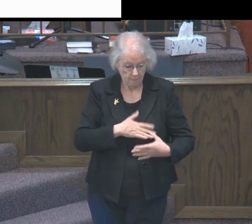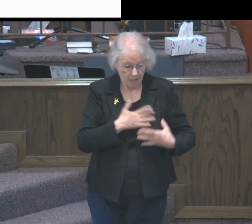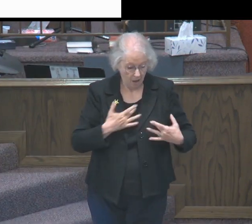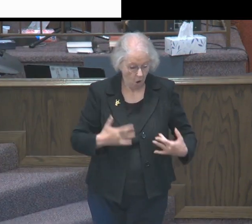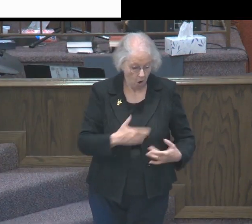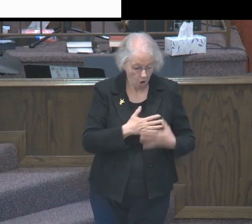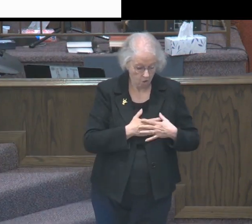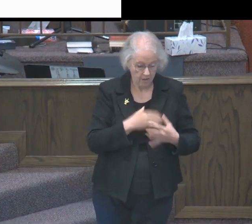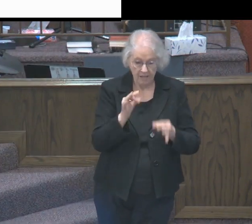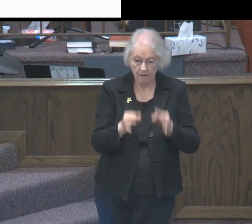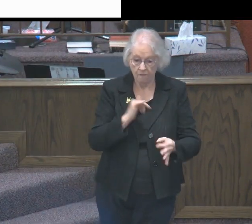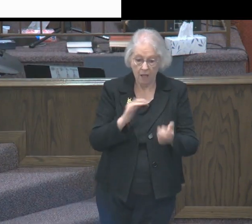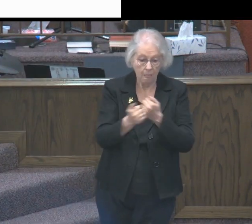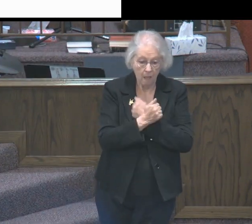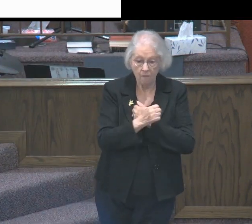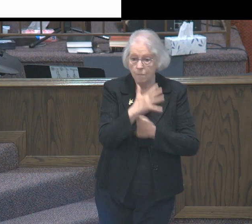obedience.